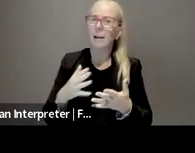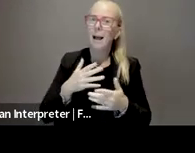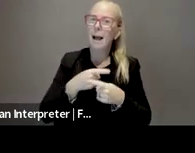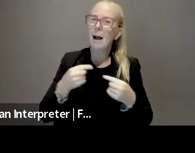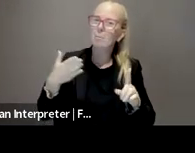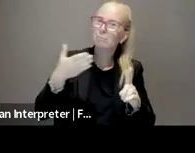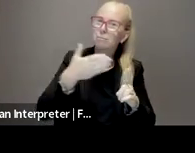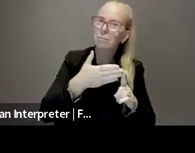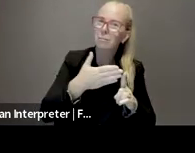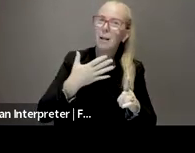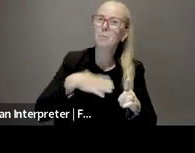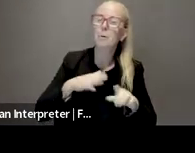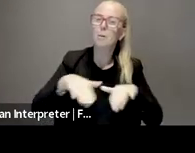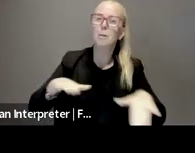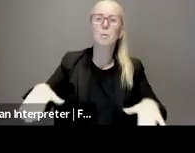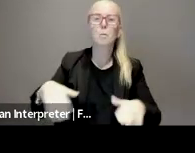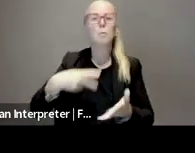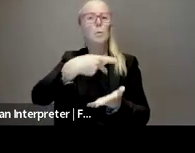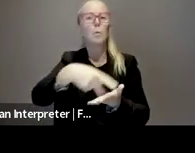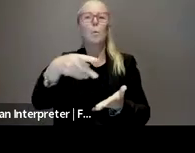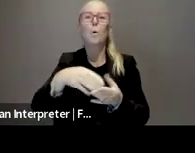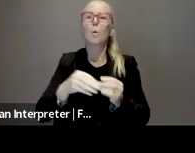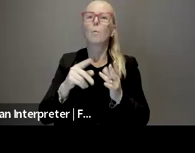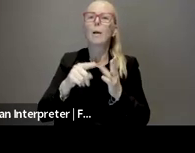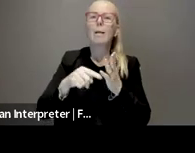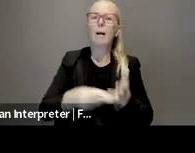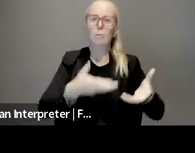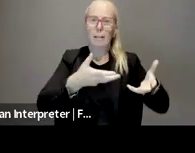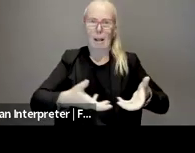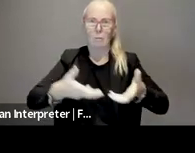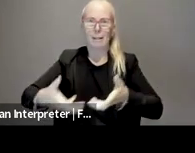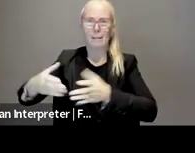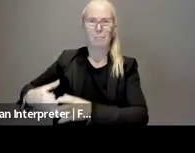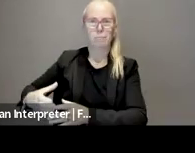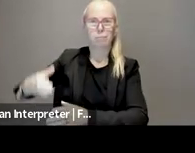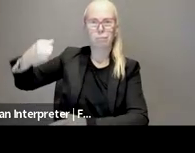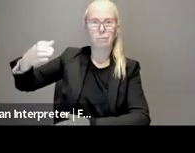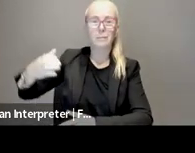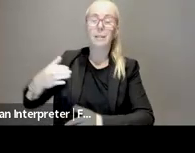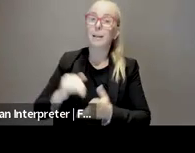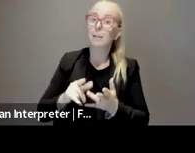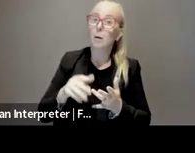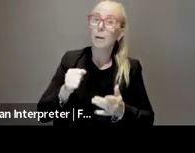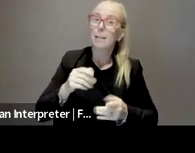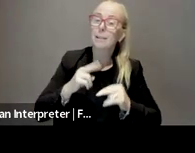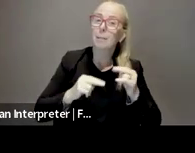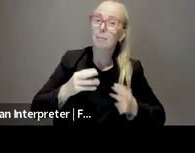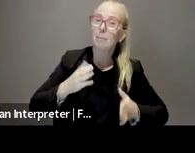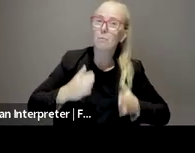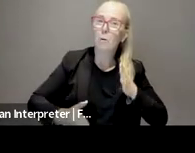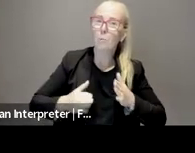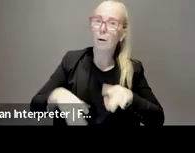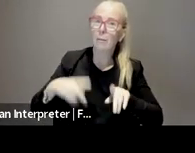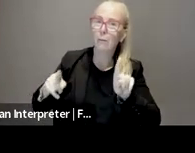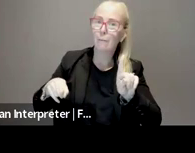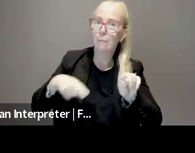independence. Introducing the Kobe robot keeps one breathing everywhere. The Kobe robot is designed to follow its users at a fixed distance